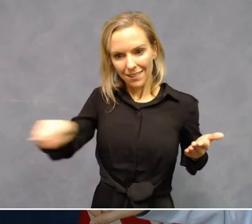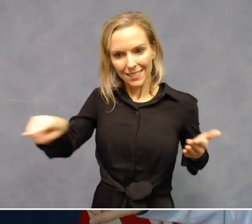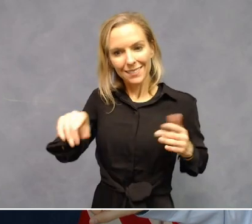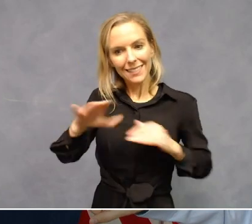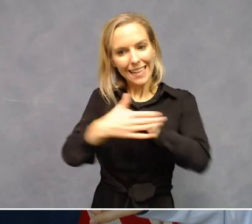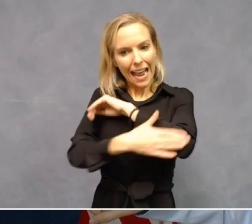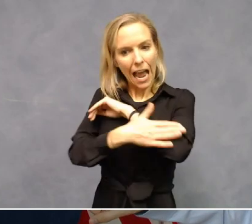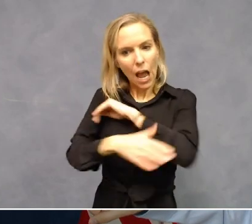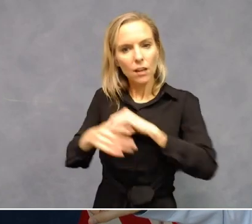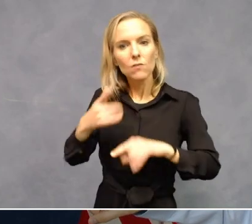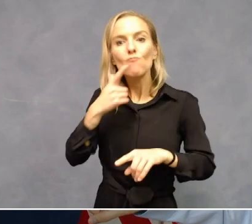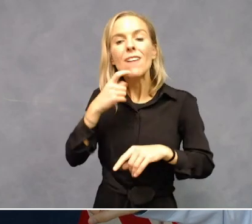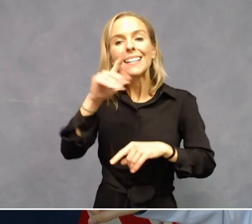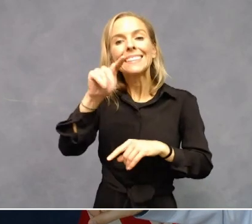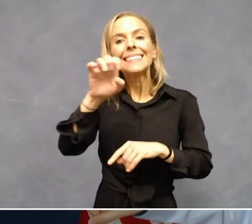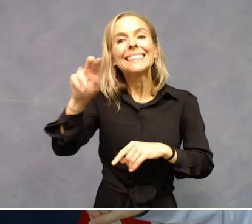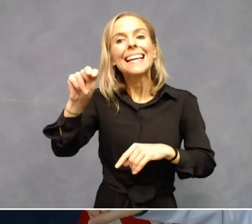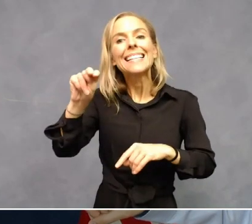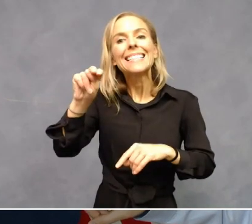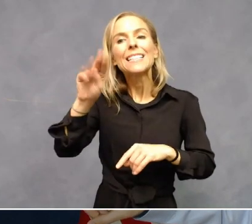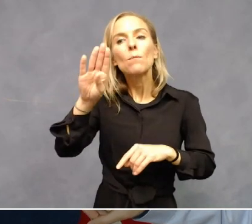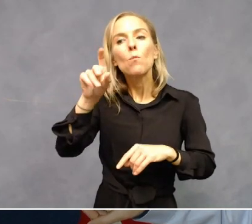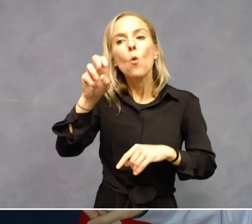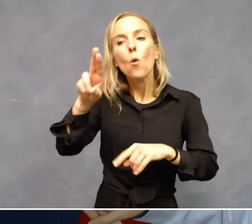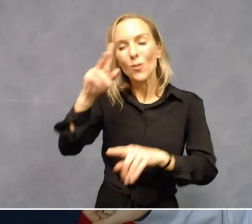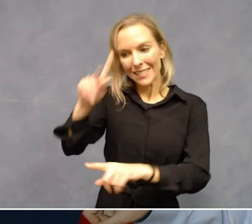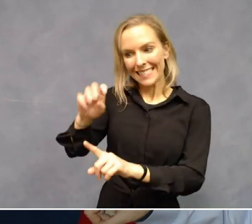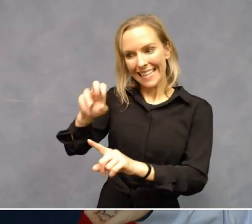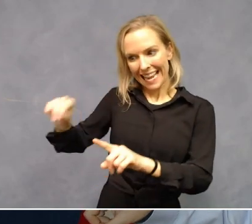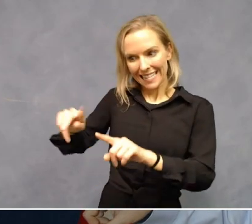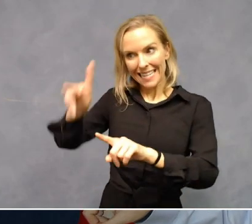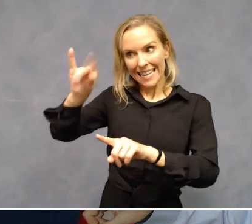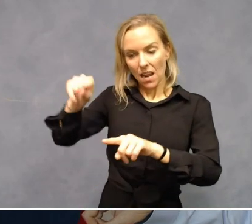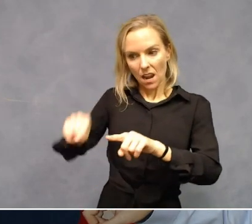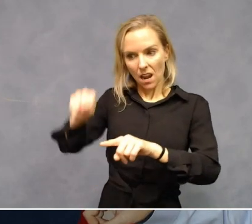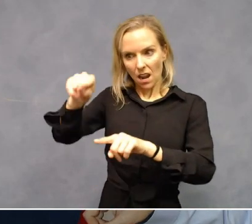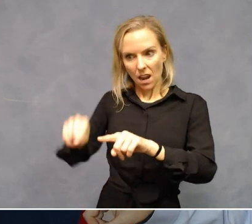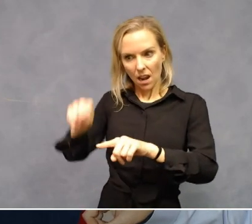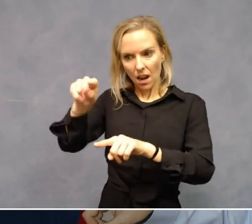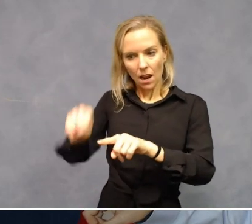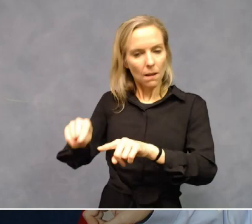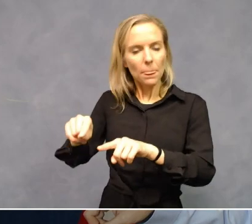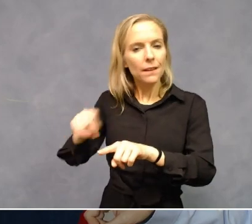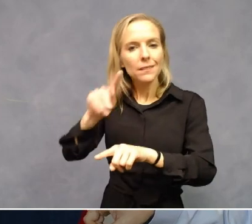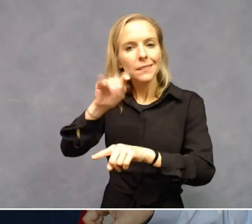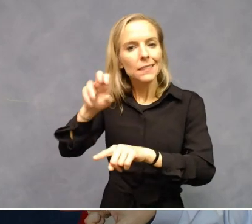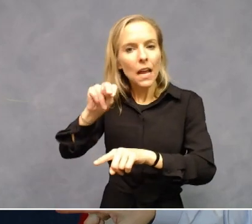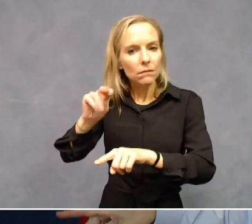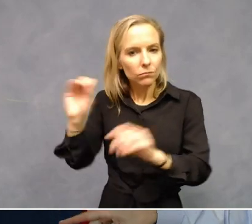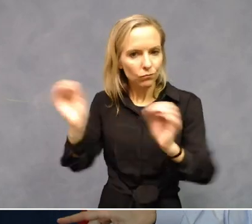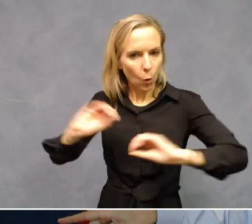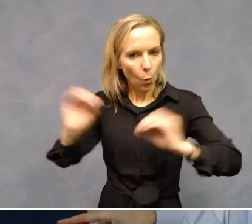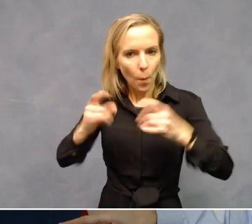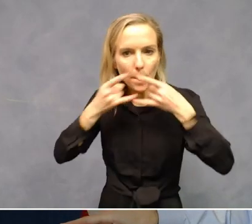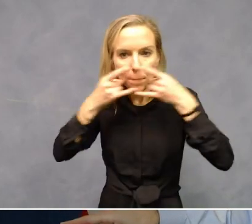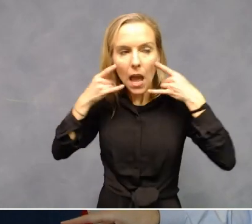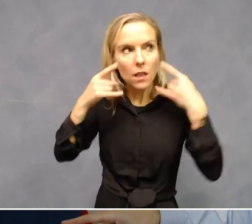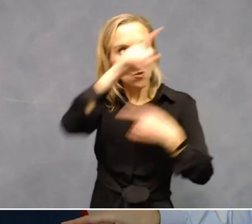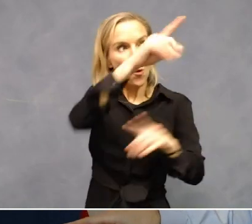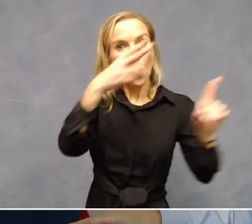there. And that's because Tennessee won't put in a mask mandate, even though the White House is begging them to,